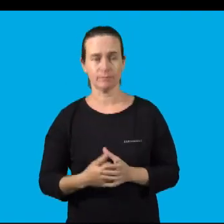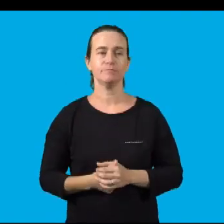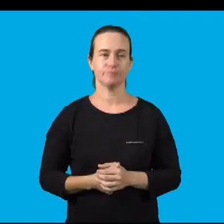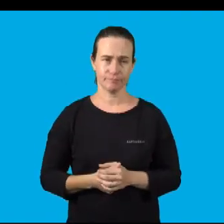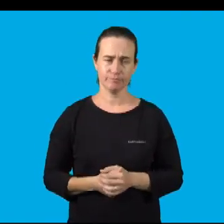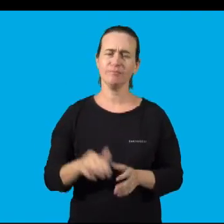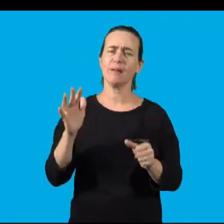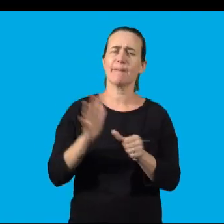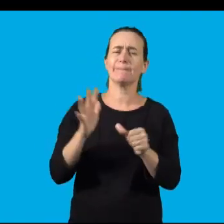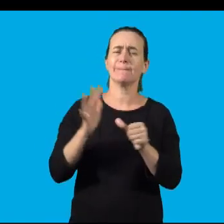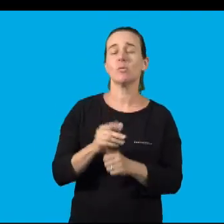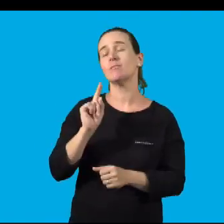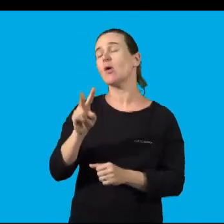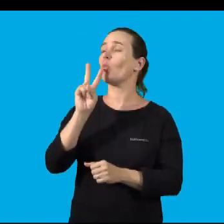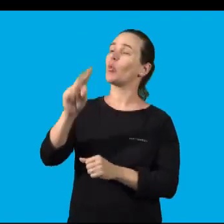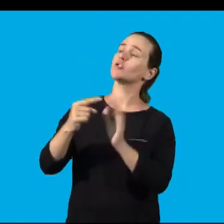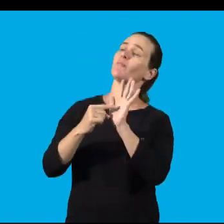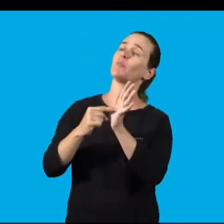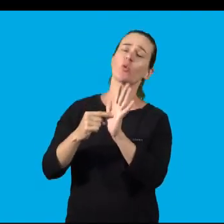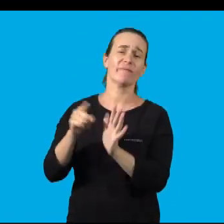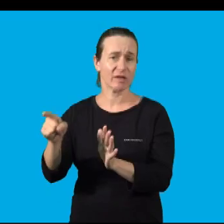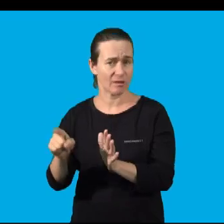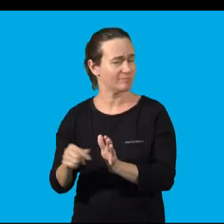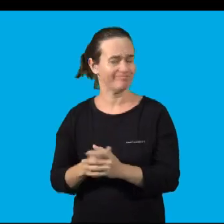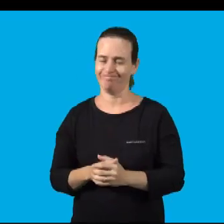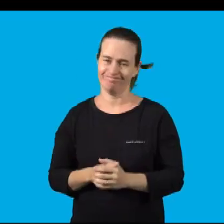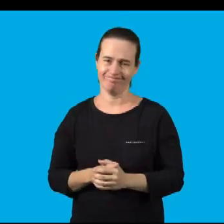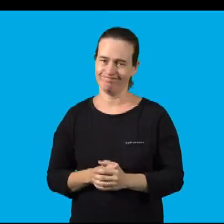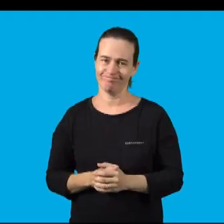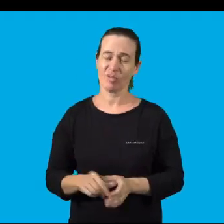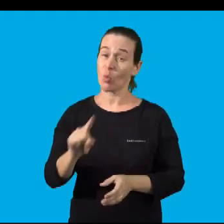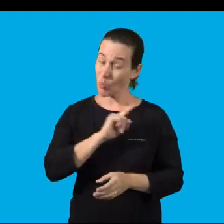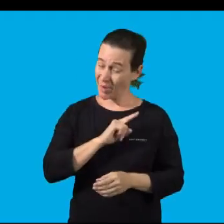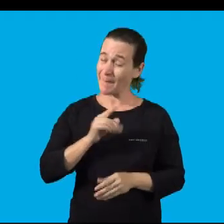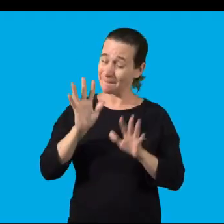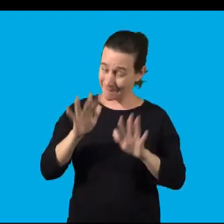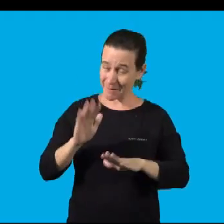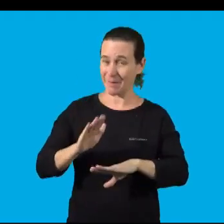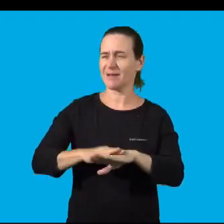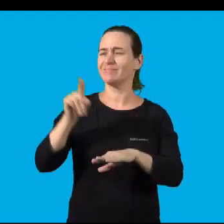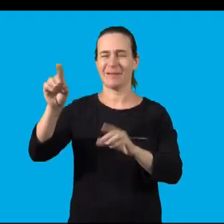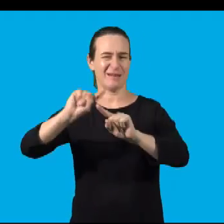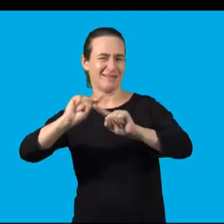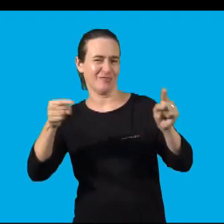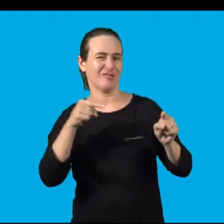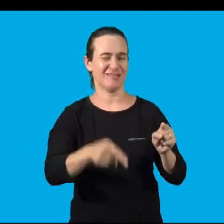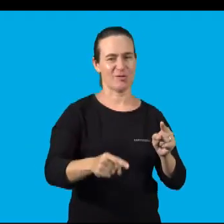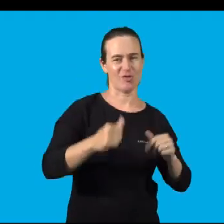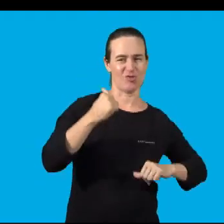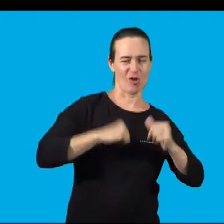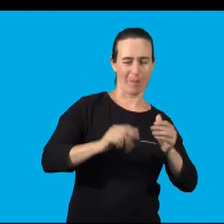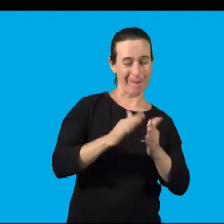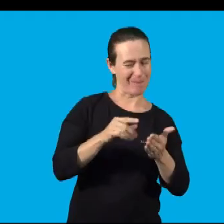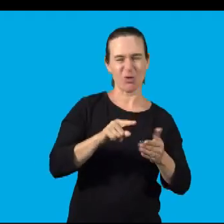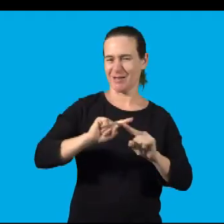very important, do not watch film adaptations of the drama, as they often steer off the